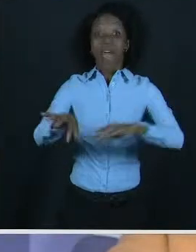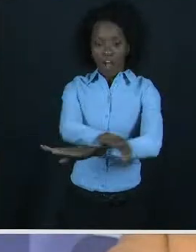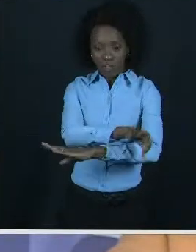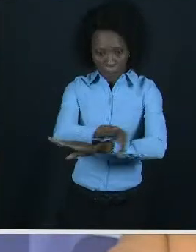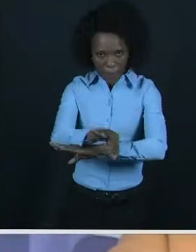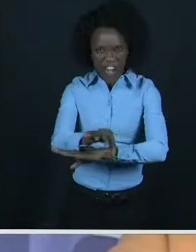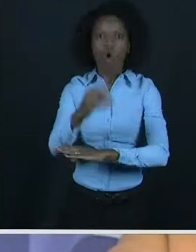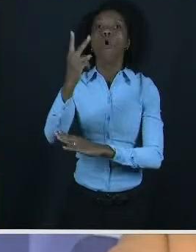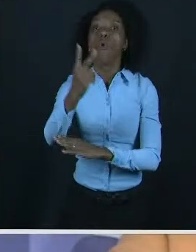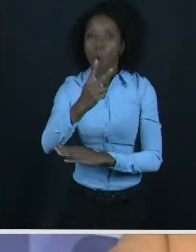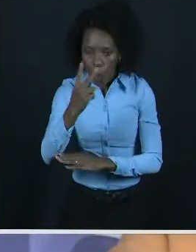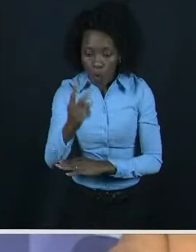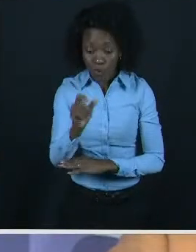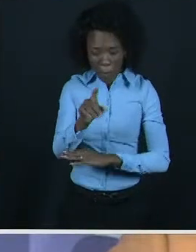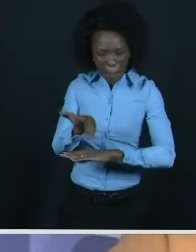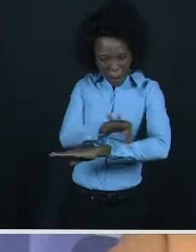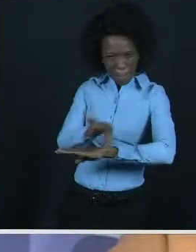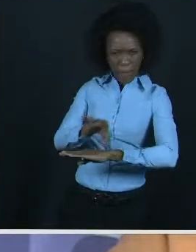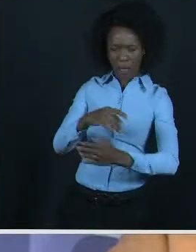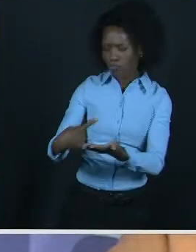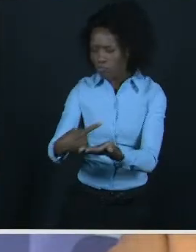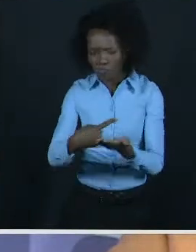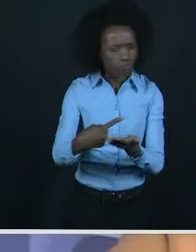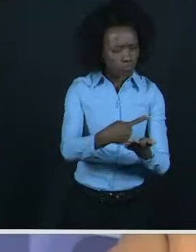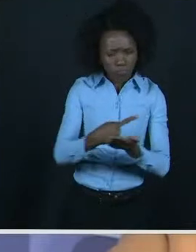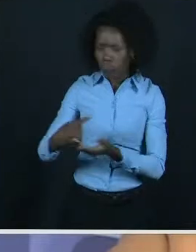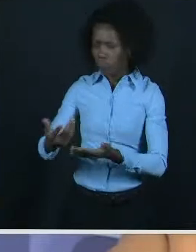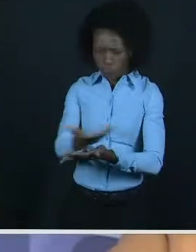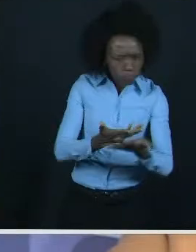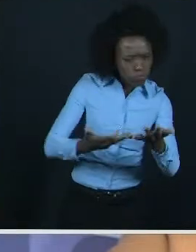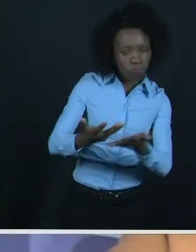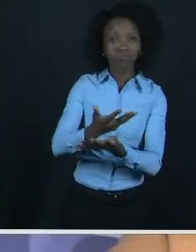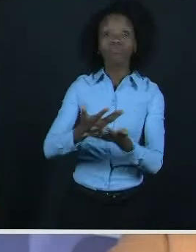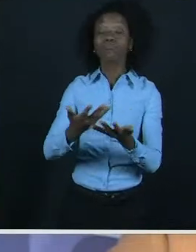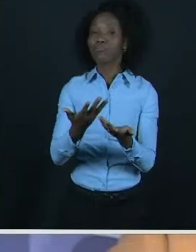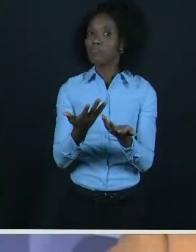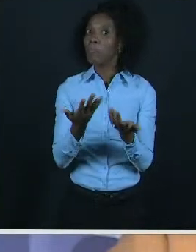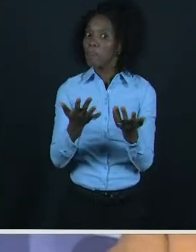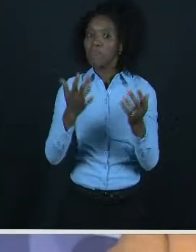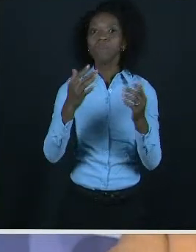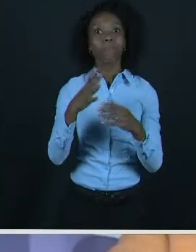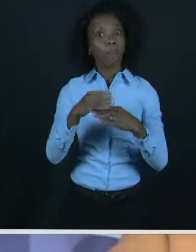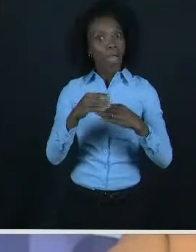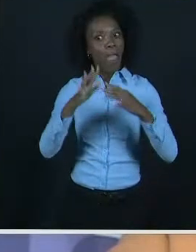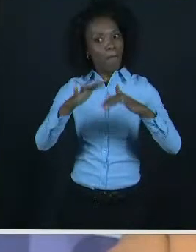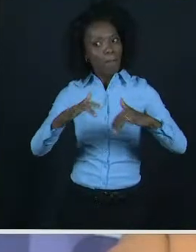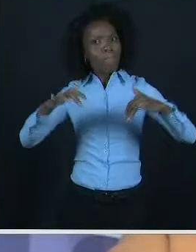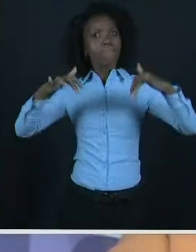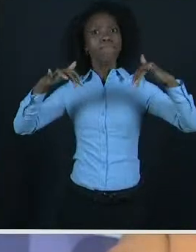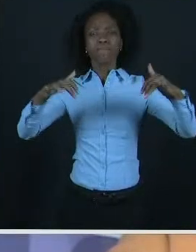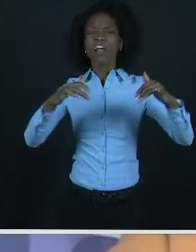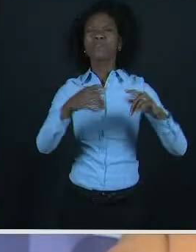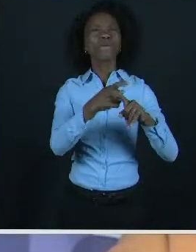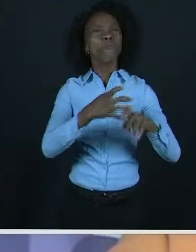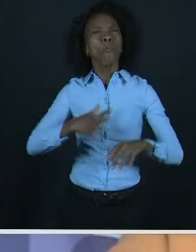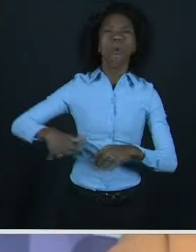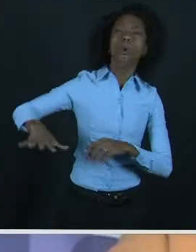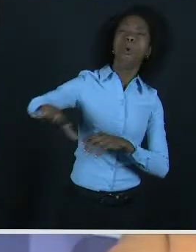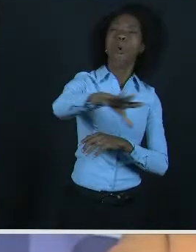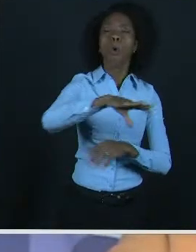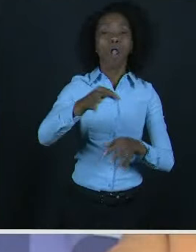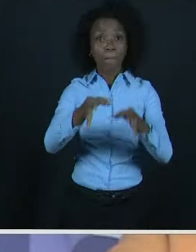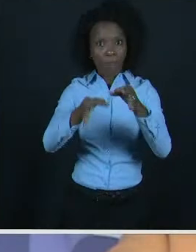and debated. The plan was embraced by members of Parliament representing all political